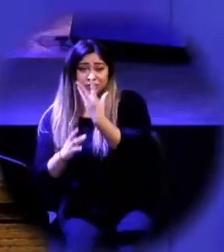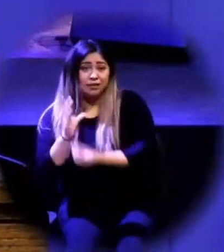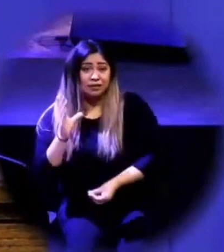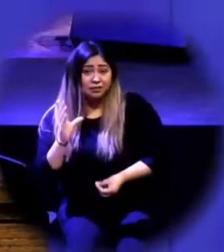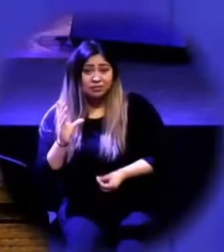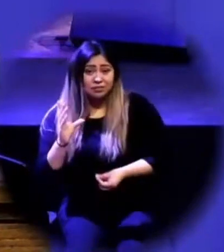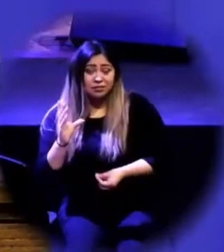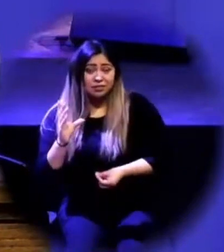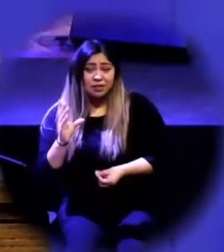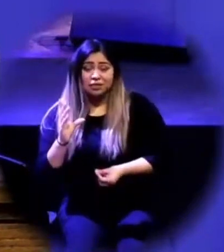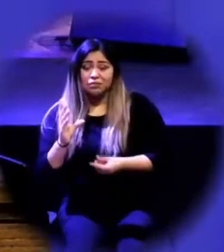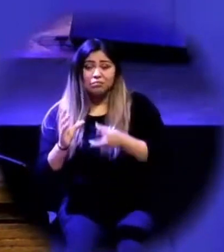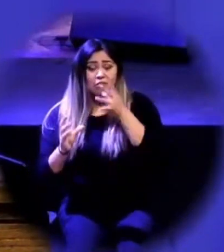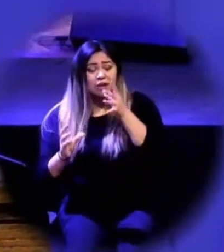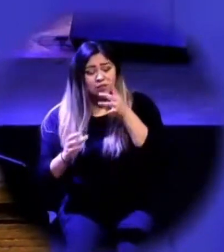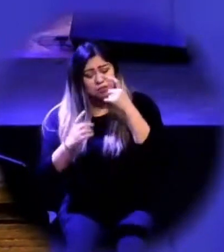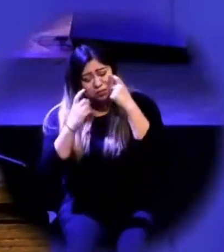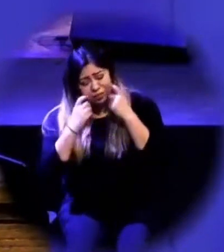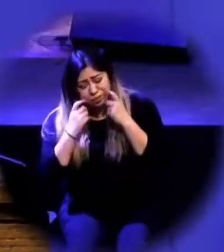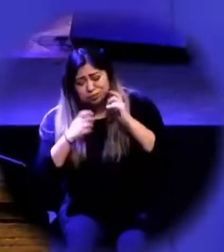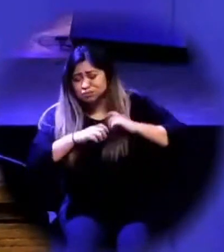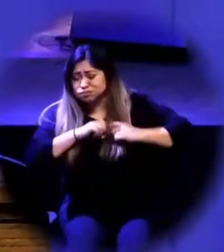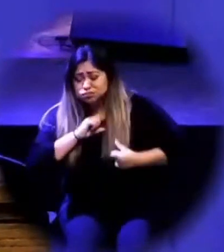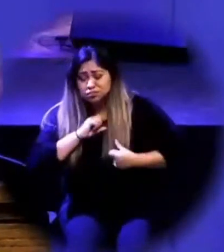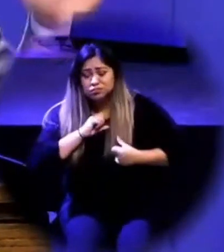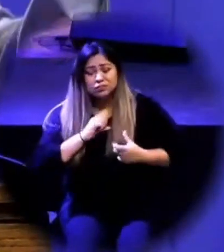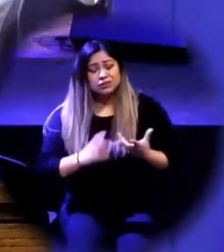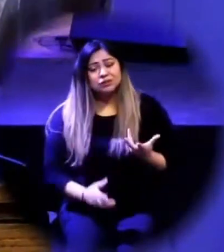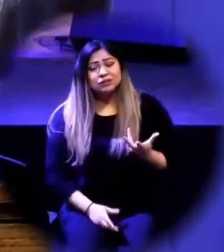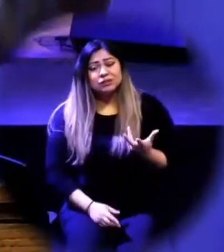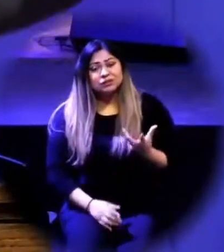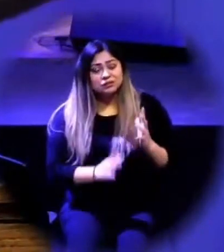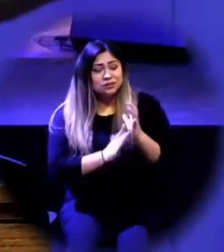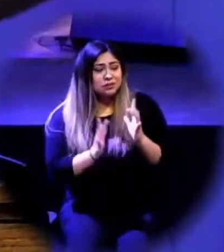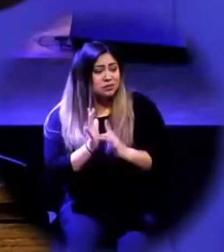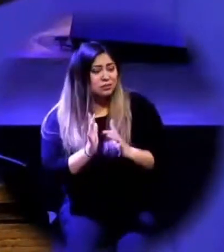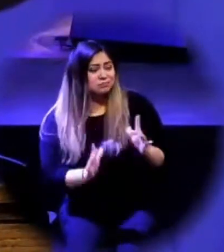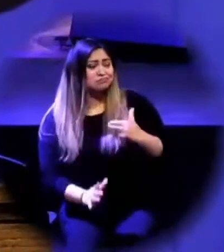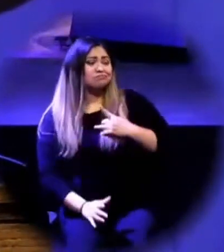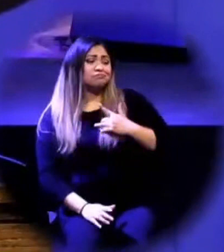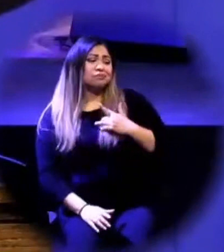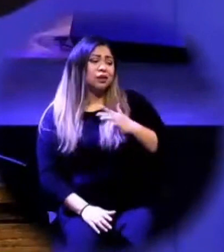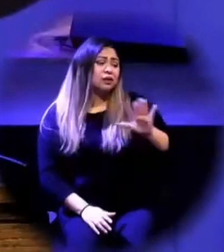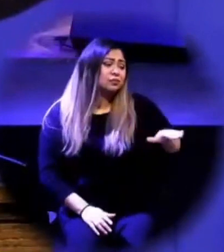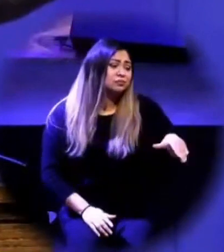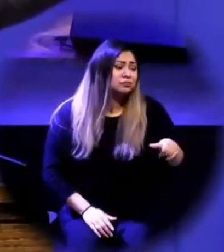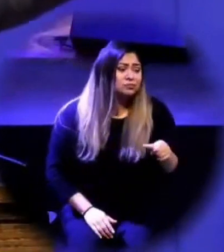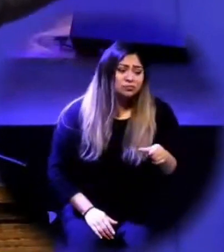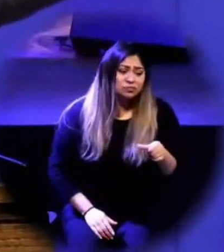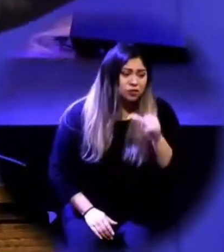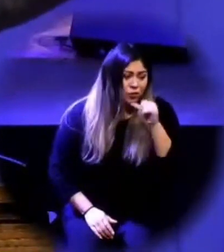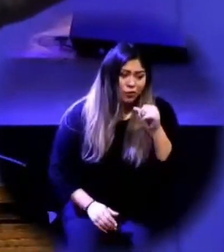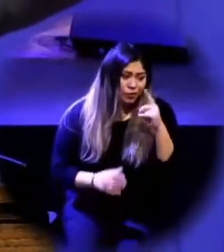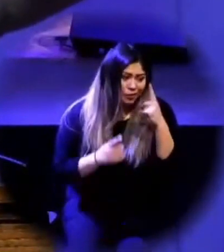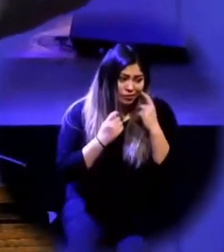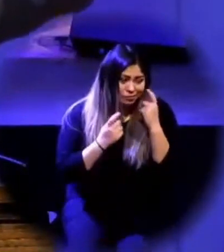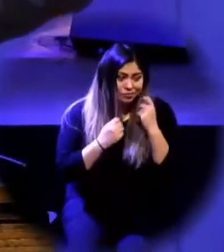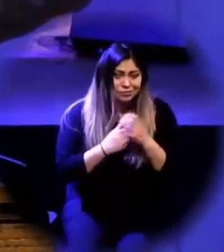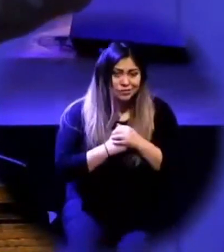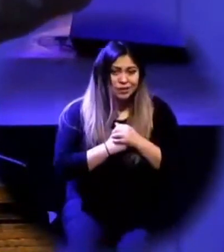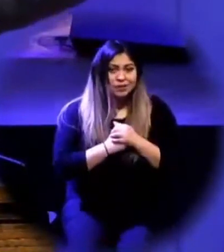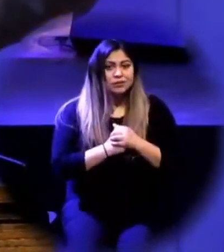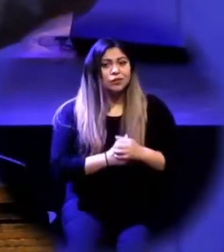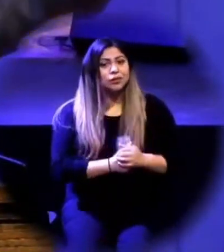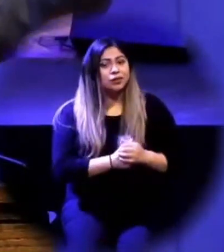her, and he said, 'Don't cry.' Then he went up and touched the bier they were carrying him on, and the bearer stood